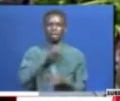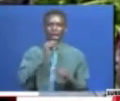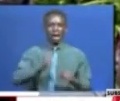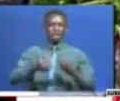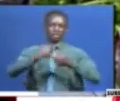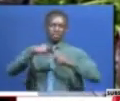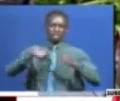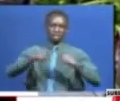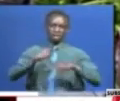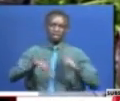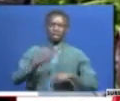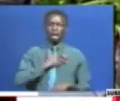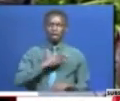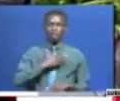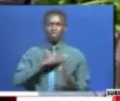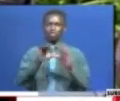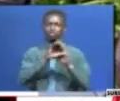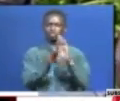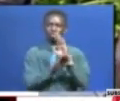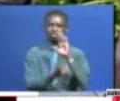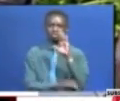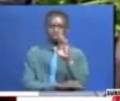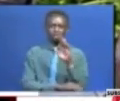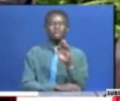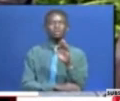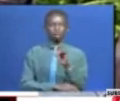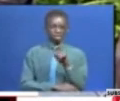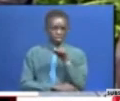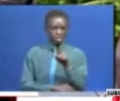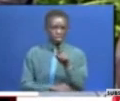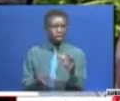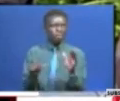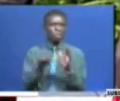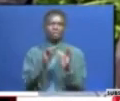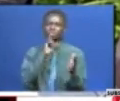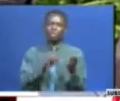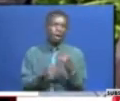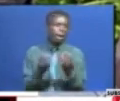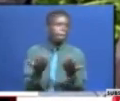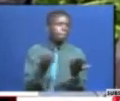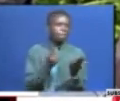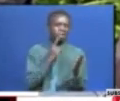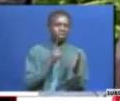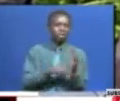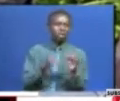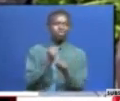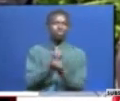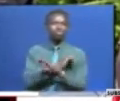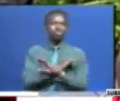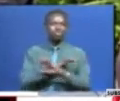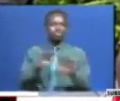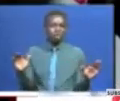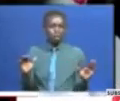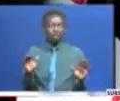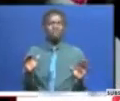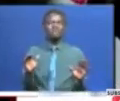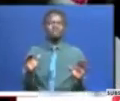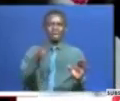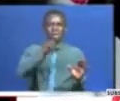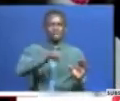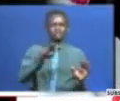yanasema do not discriminate any religion or practice or faith. Hiyo ndio mahali kuna shida kubwa sana.